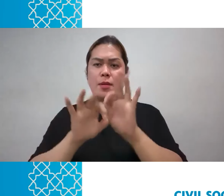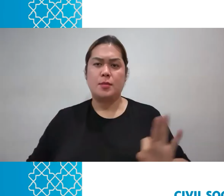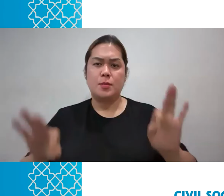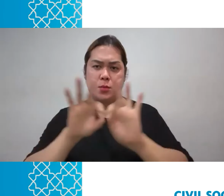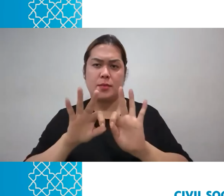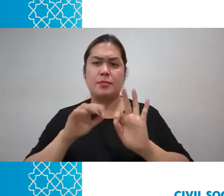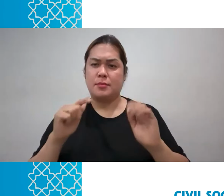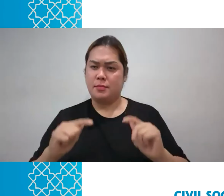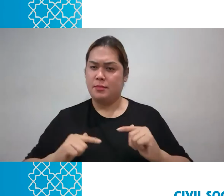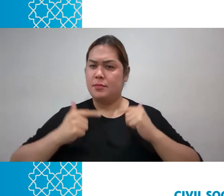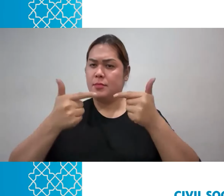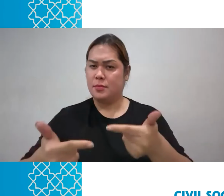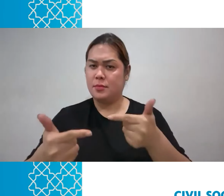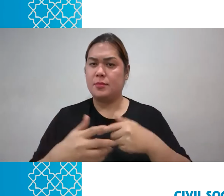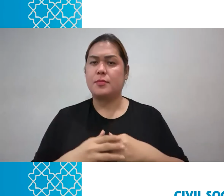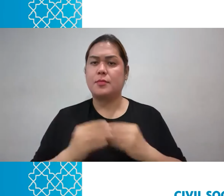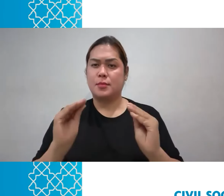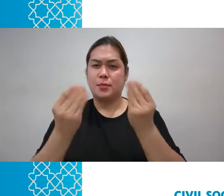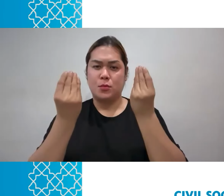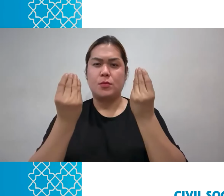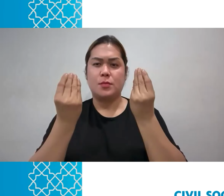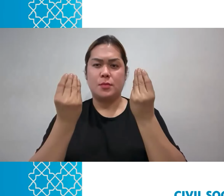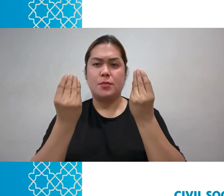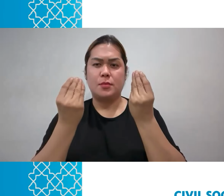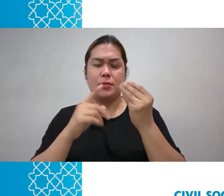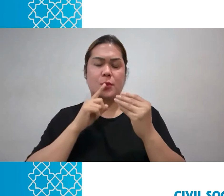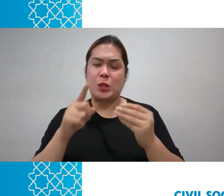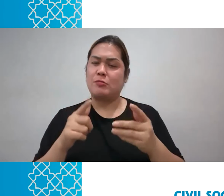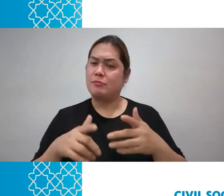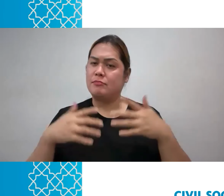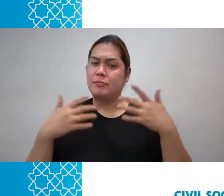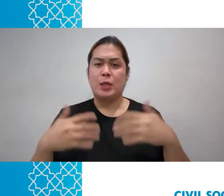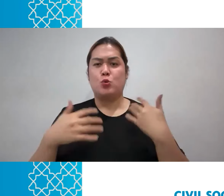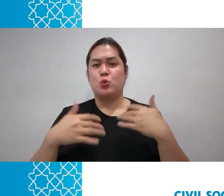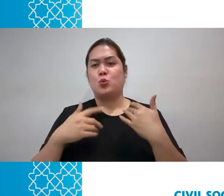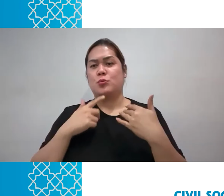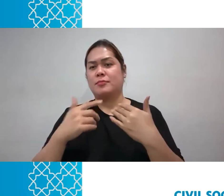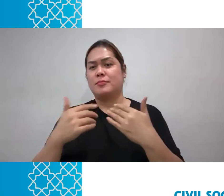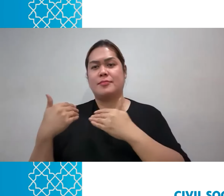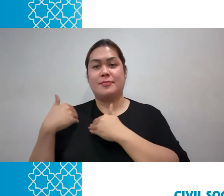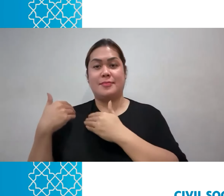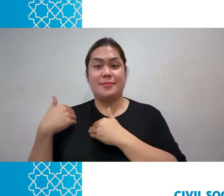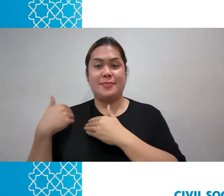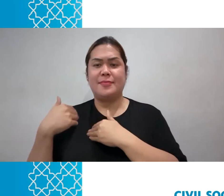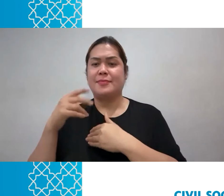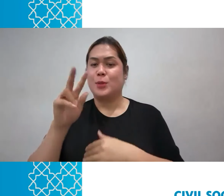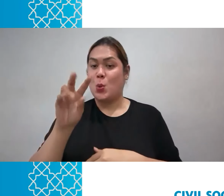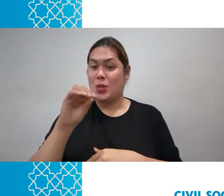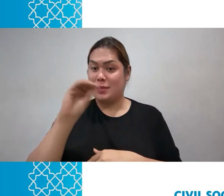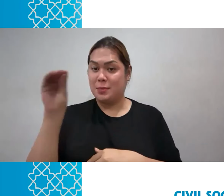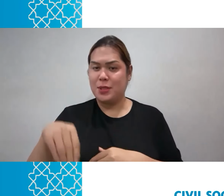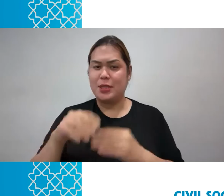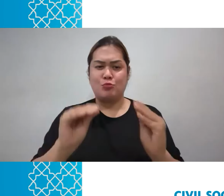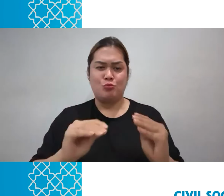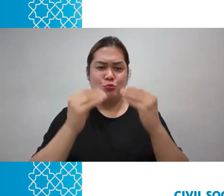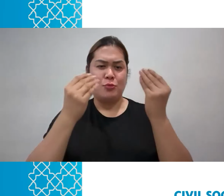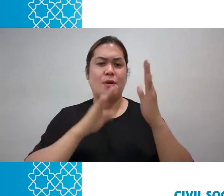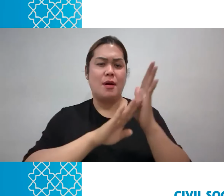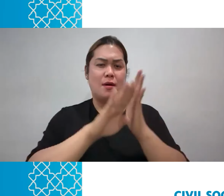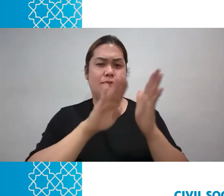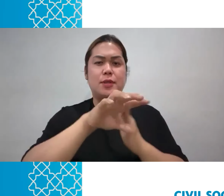have a huge role. By the way, 20% of the youth in the developing countries are what we